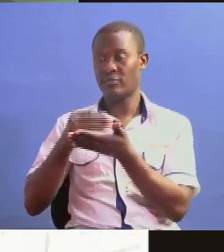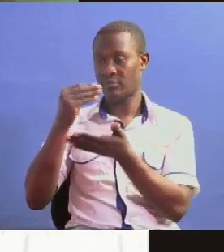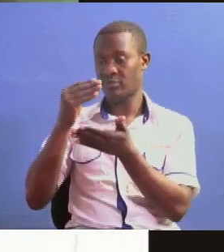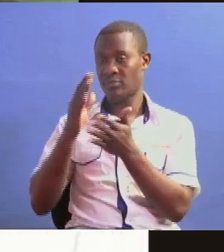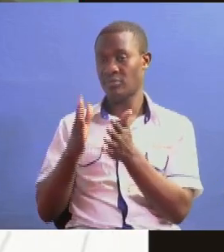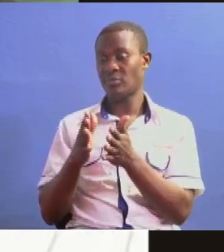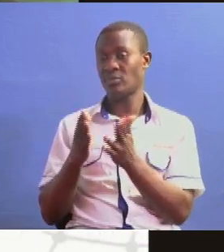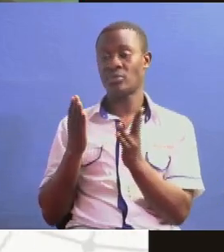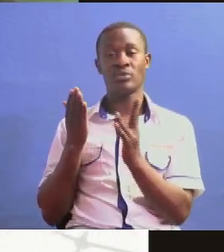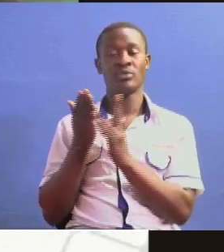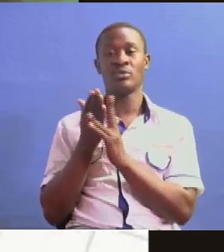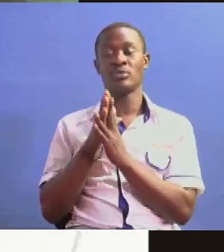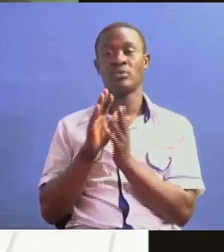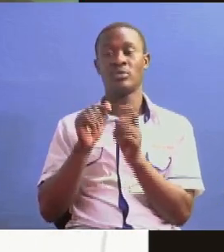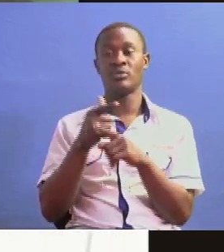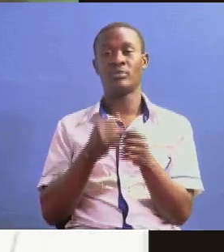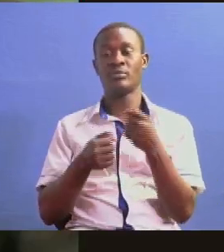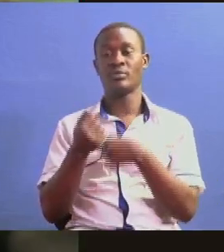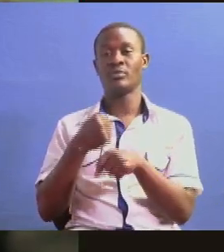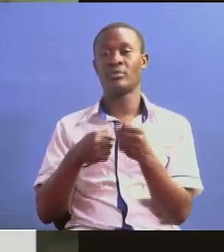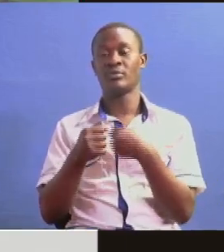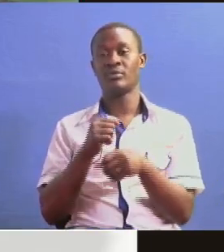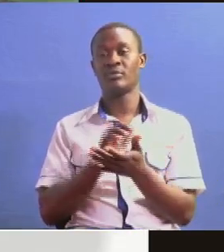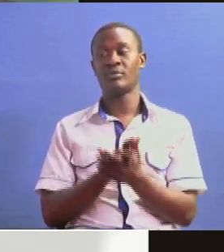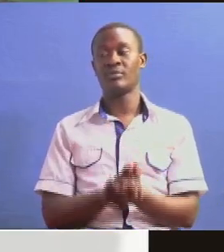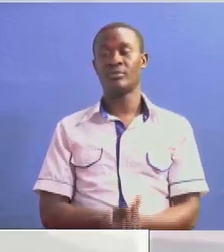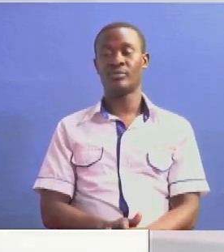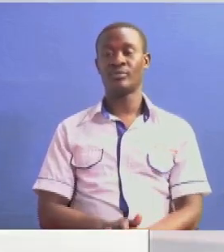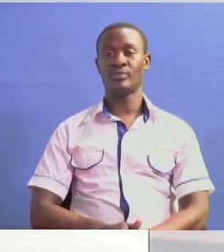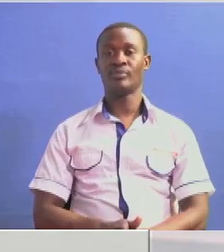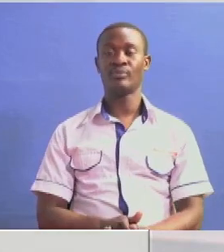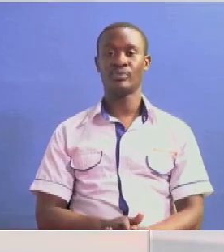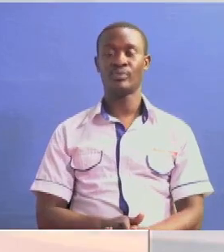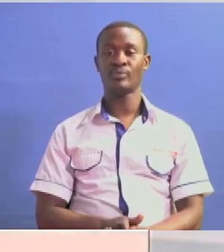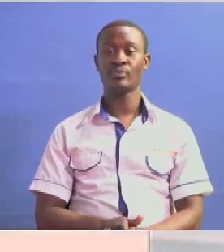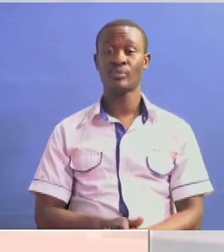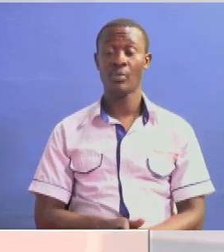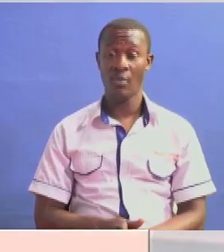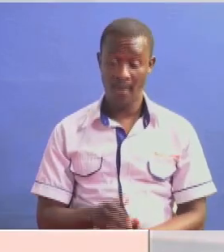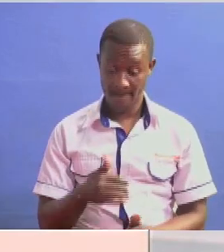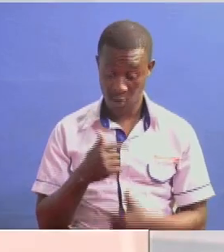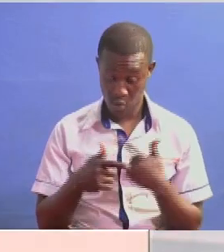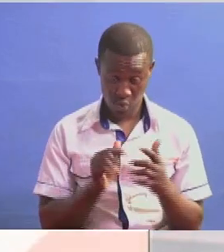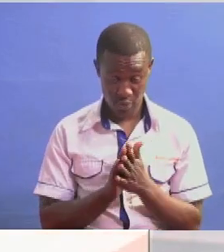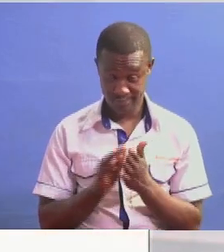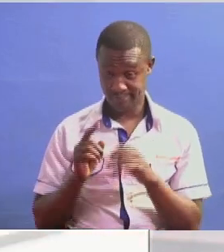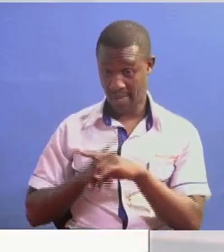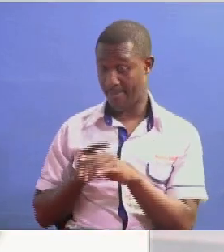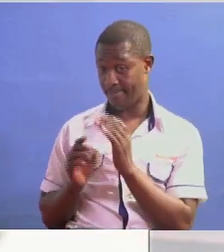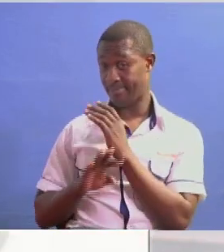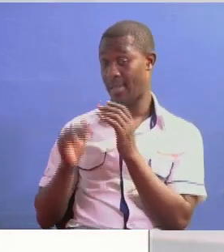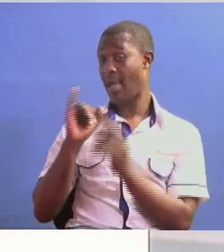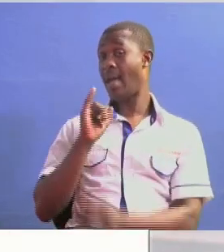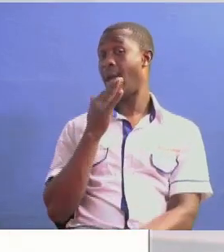right. Through the various activities. Fair enough, Doc. Now, because we are running out of time, Doc, I